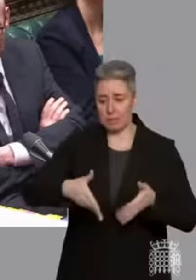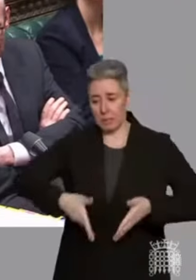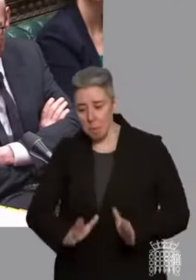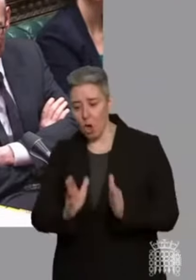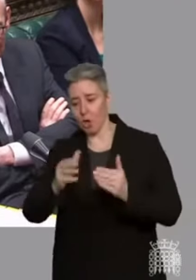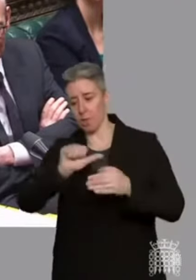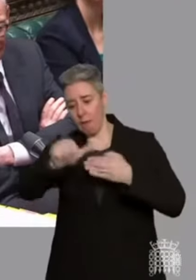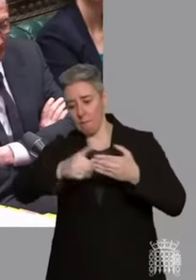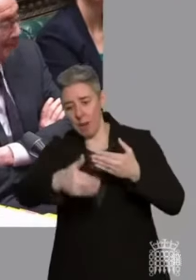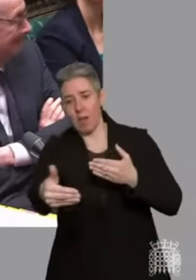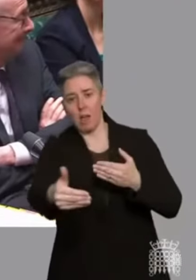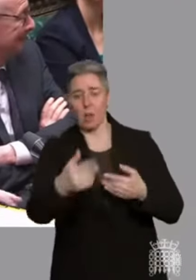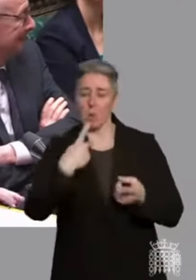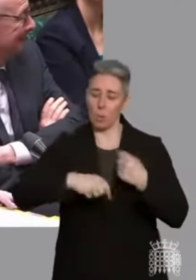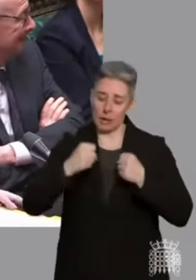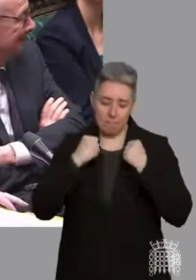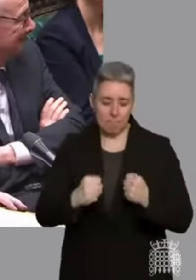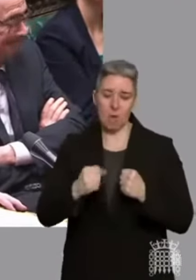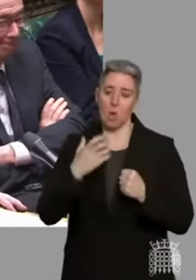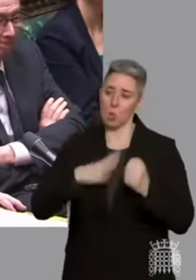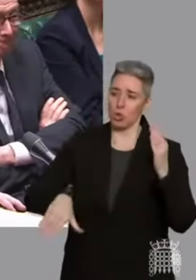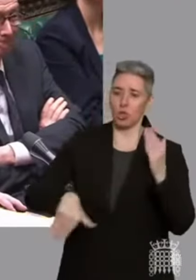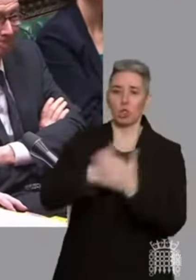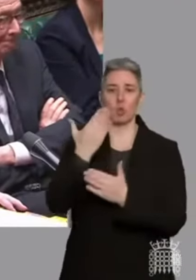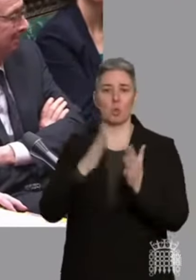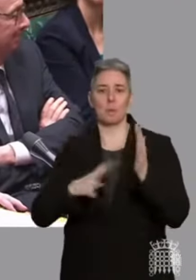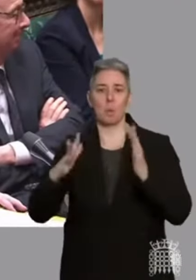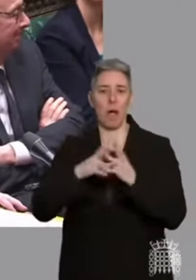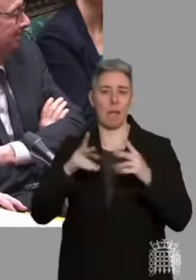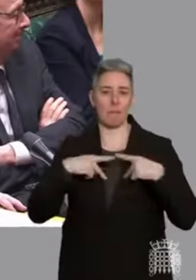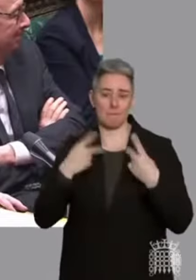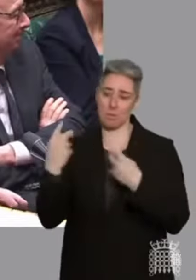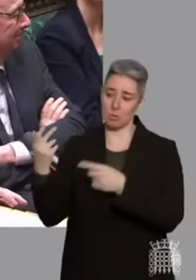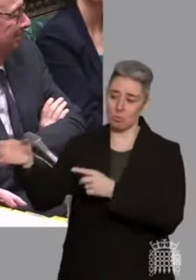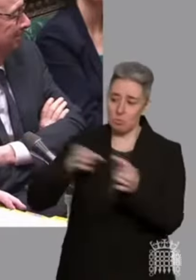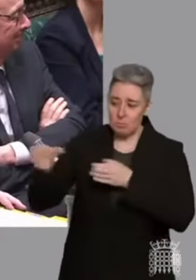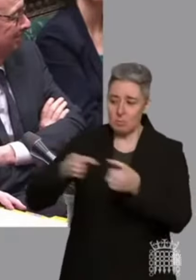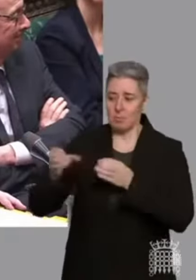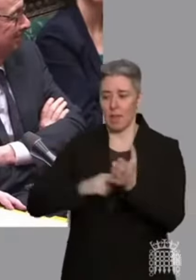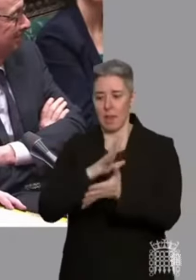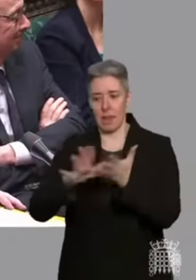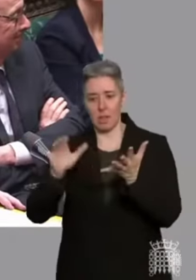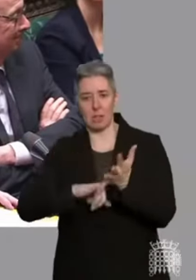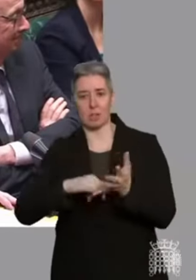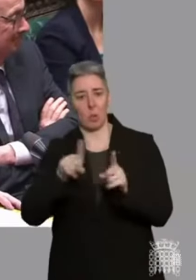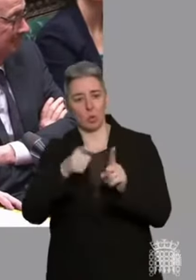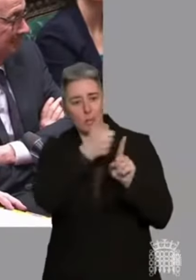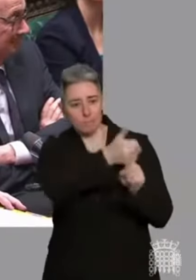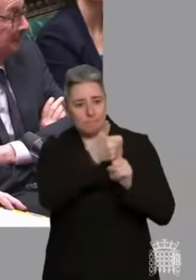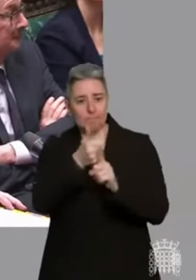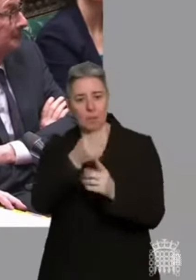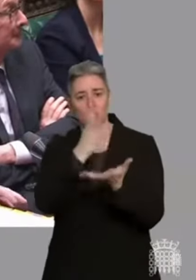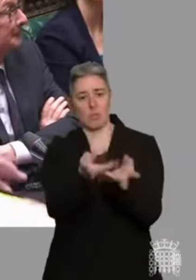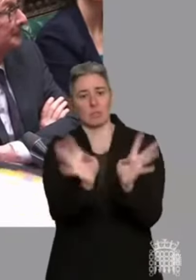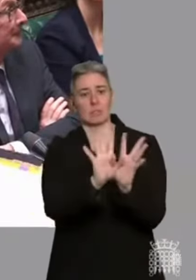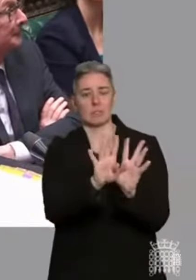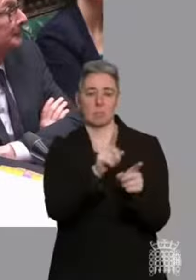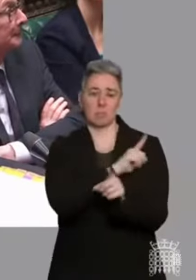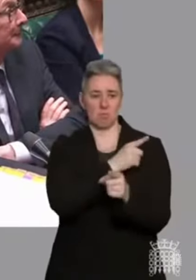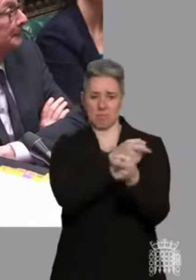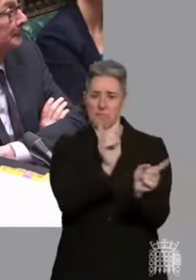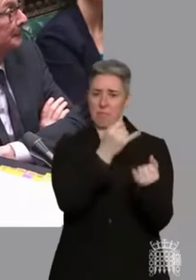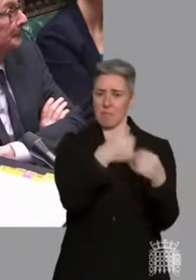NHS whilst providing support to trusts failing on maternity care. Mr. Speaker, we're working with the NHS as it delivers a 3-year maternity plan, which